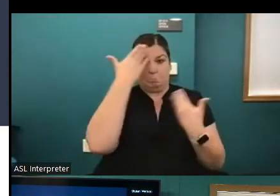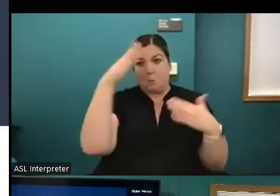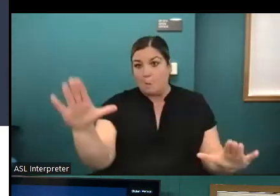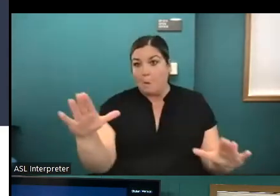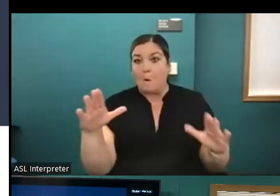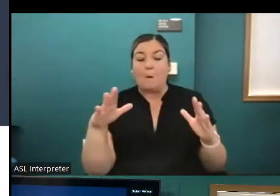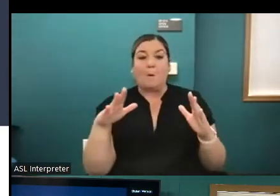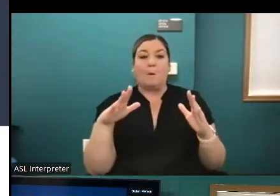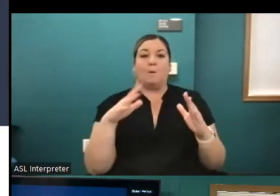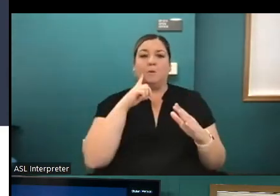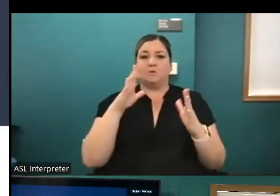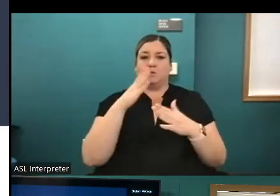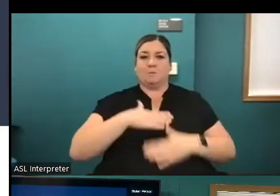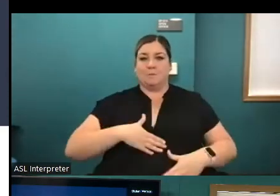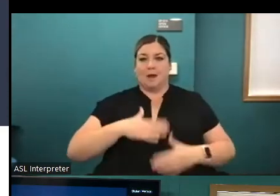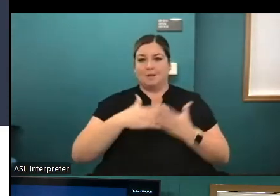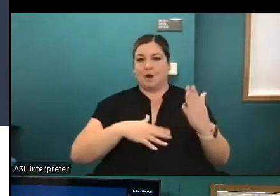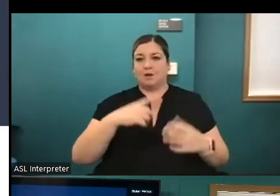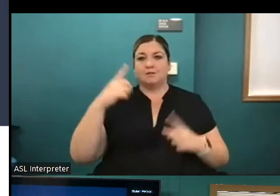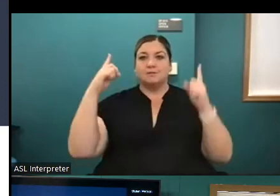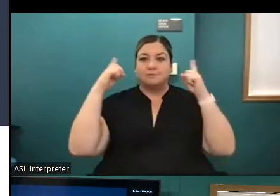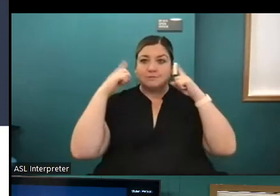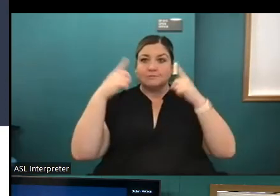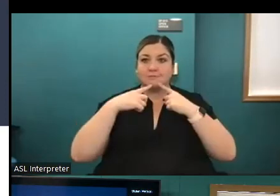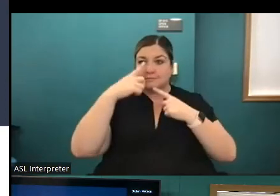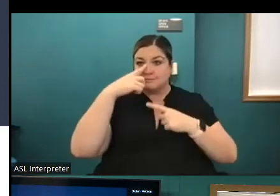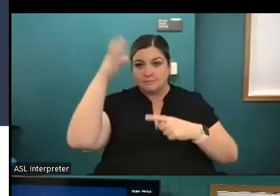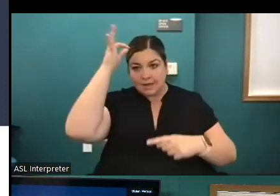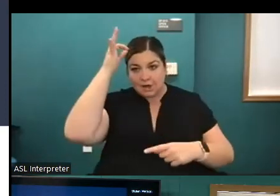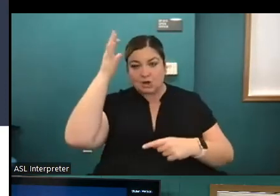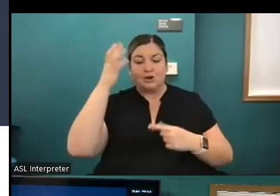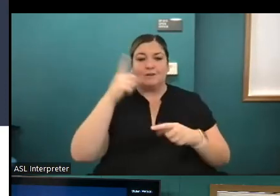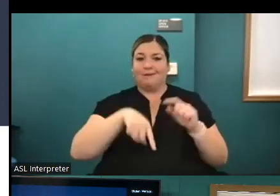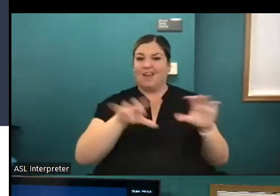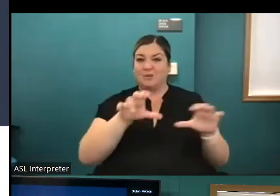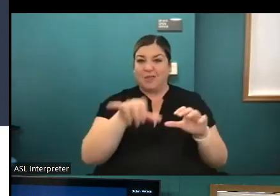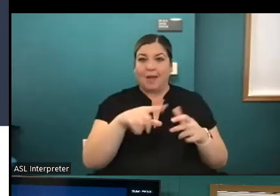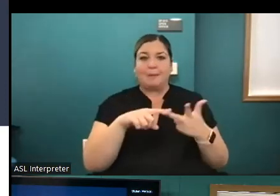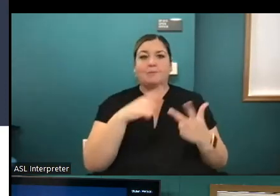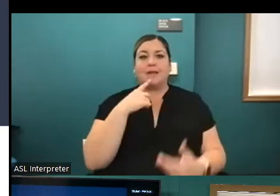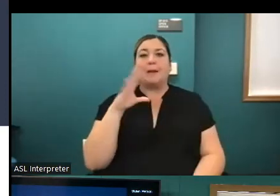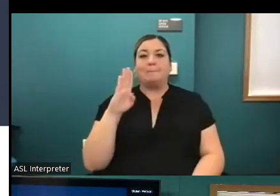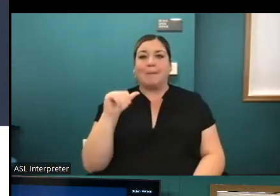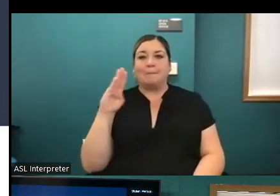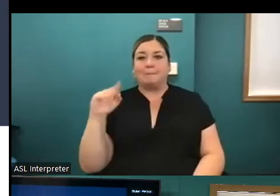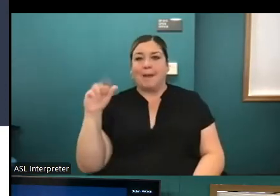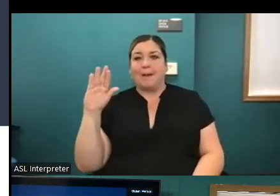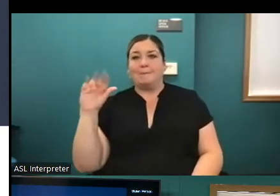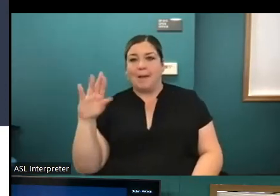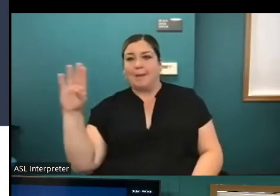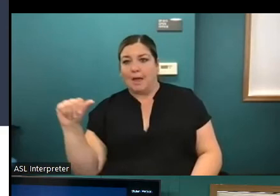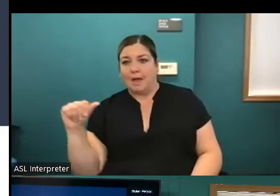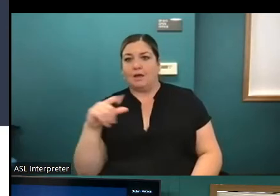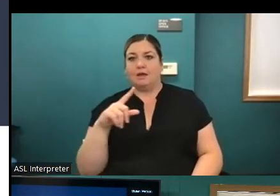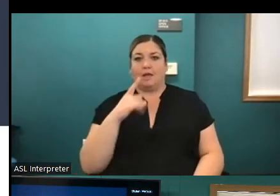that yet, we'll do body parts, nose, eyes, hair, whatever. If they still can't do that, we'll just go pop, pop, pop, pop, and then turn and